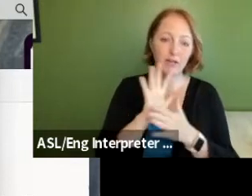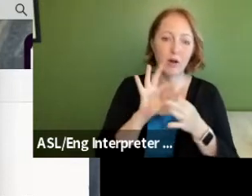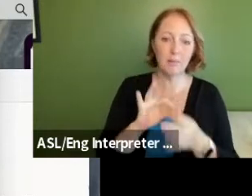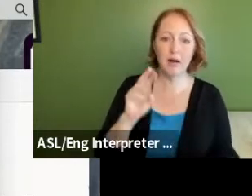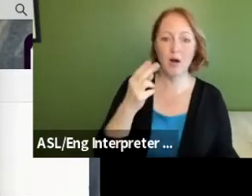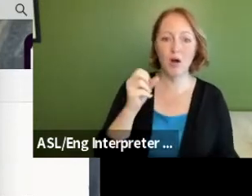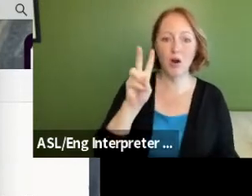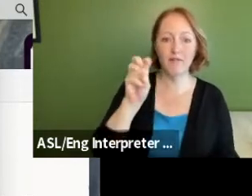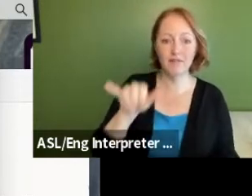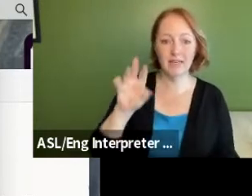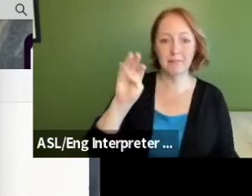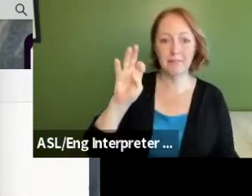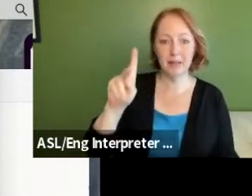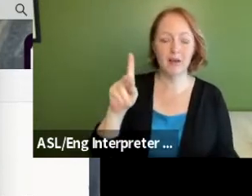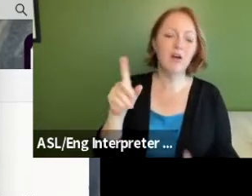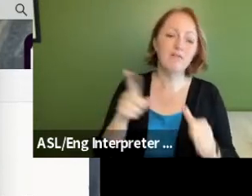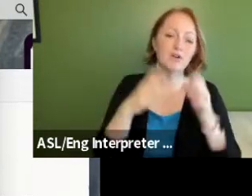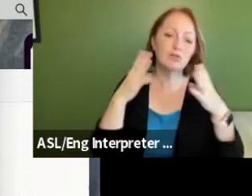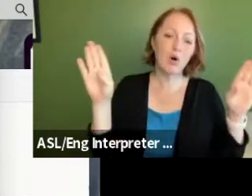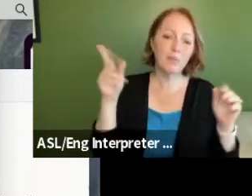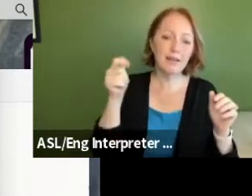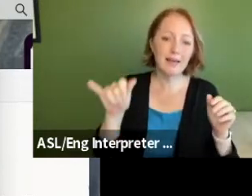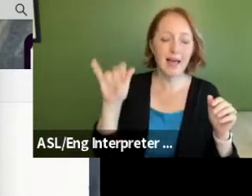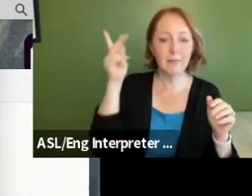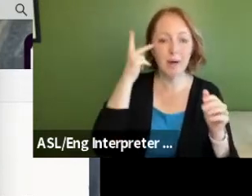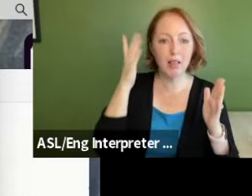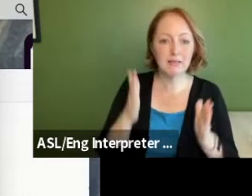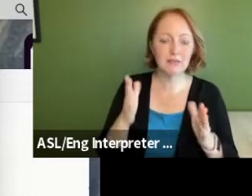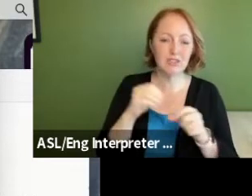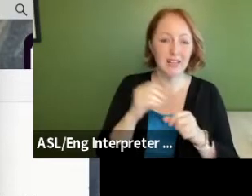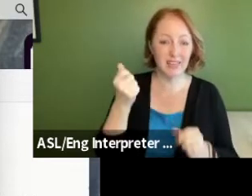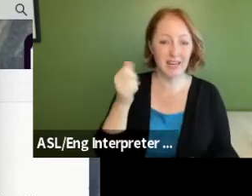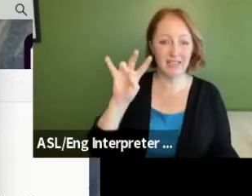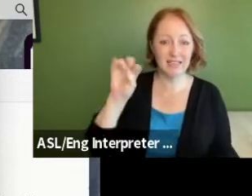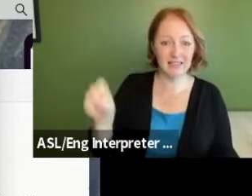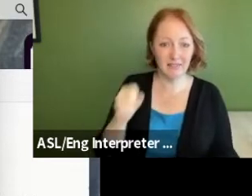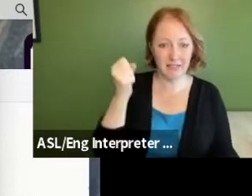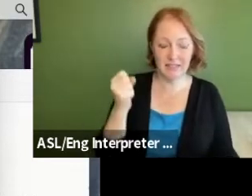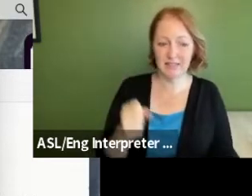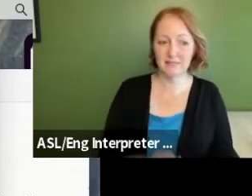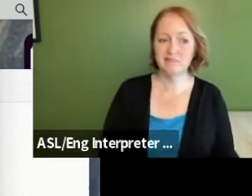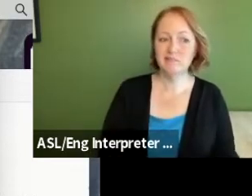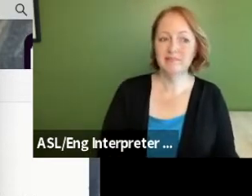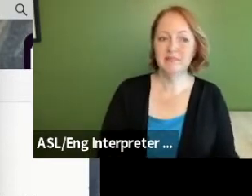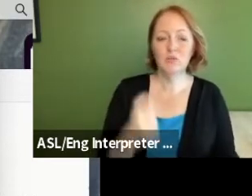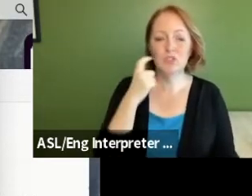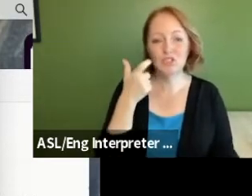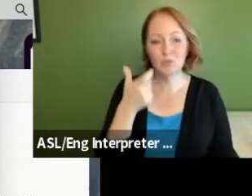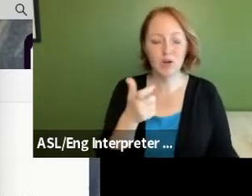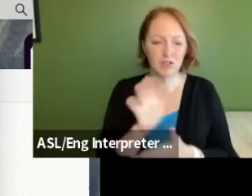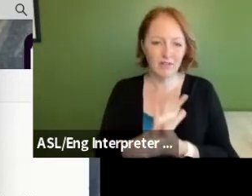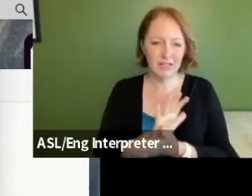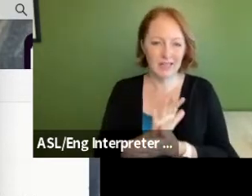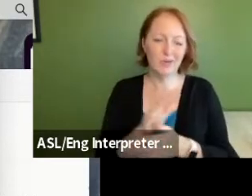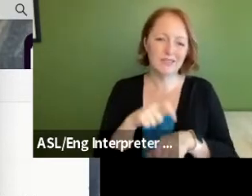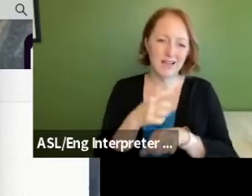who was the first openly gay politician in the 70s. And we just watched the video and we ran out of